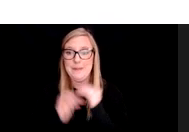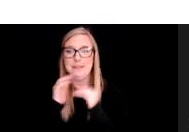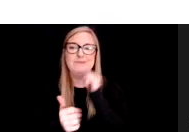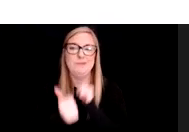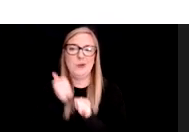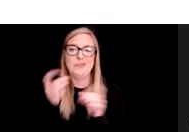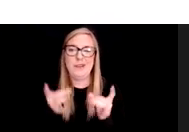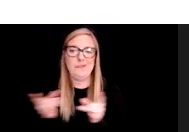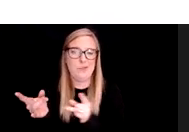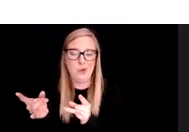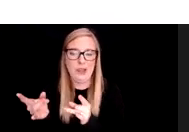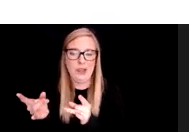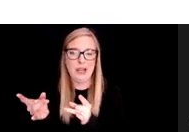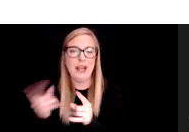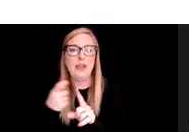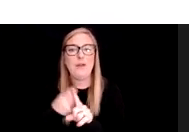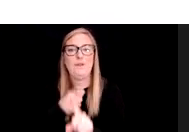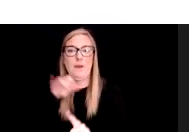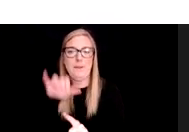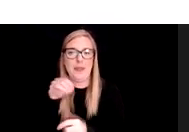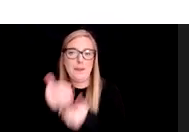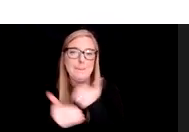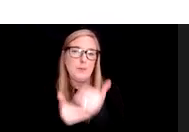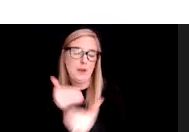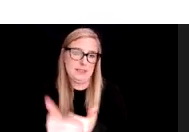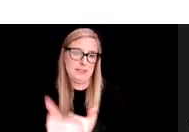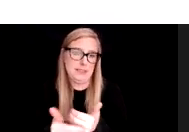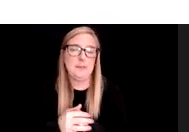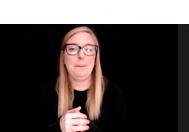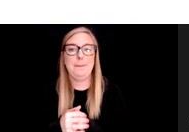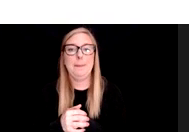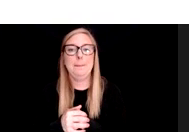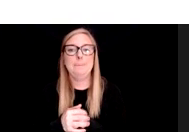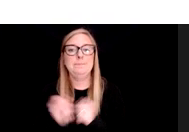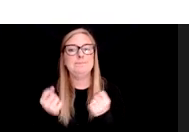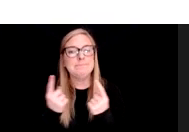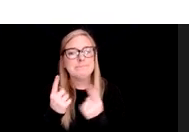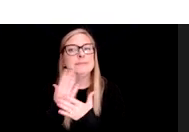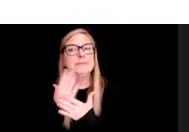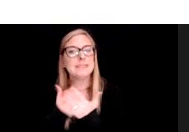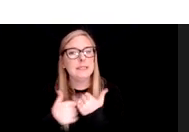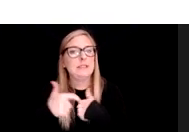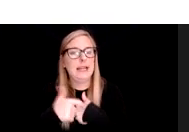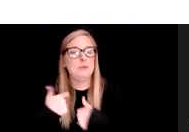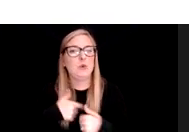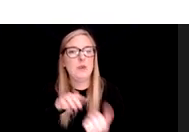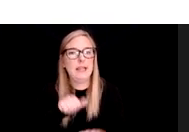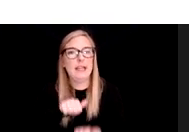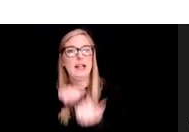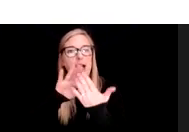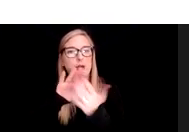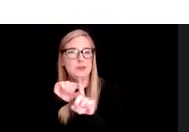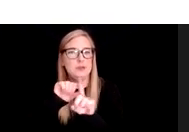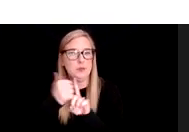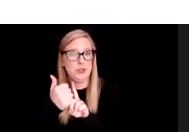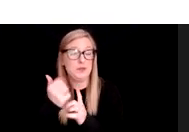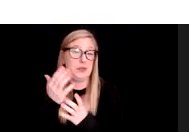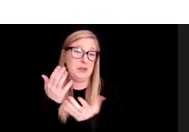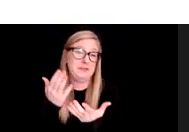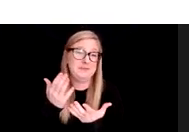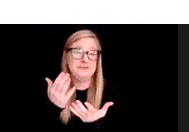fluidly and come out of that process. But there are times where we encountered situations where there was a lack